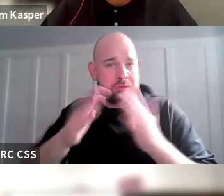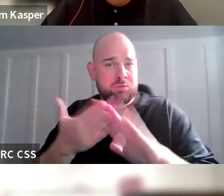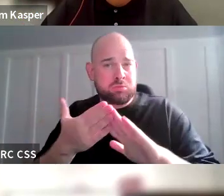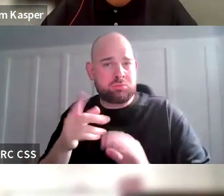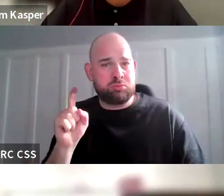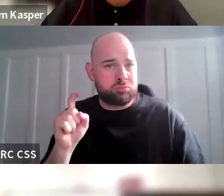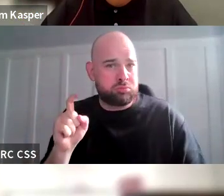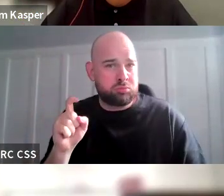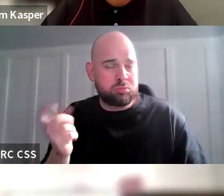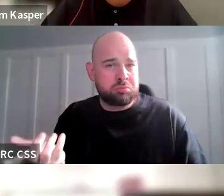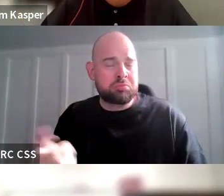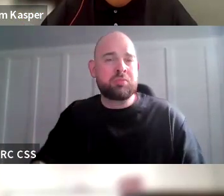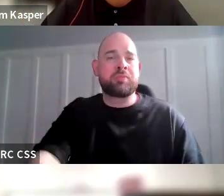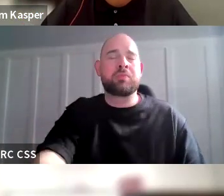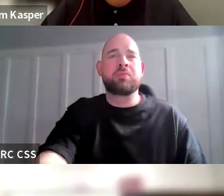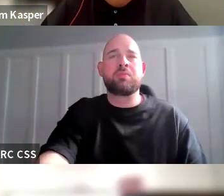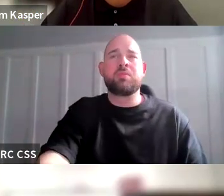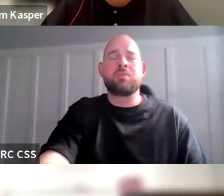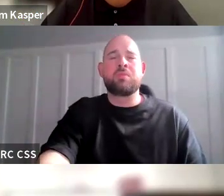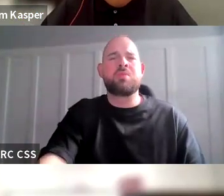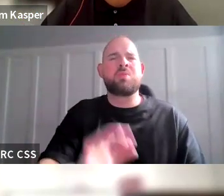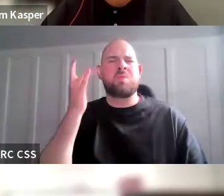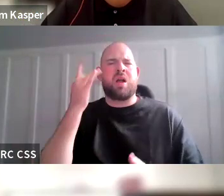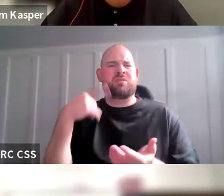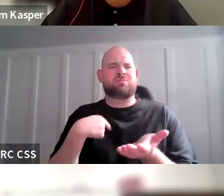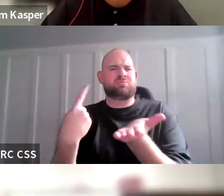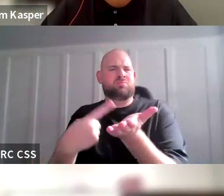really include the deaf community?